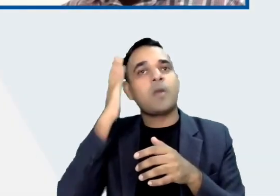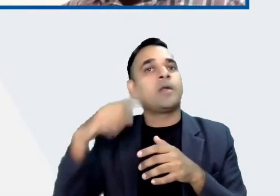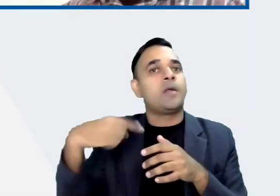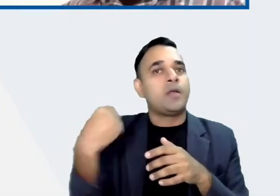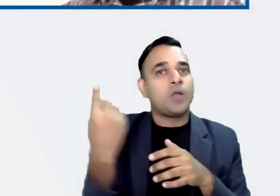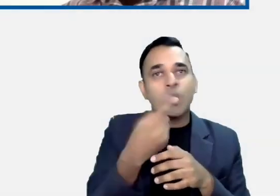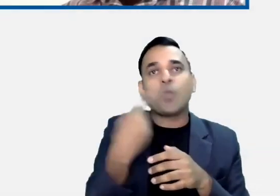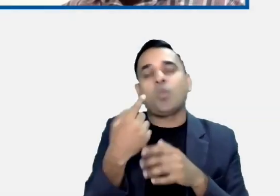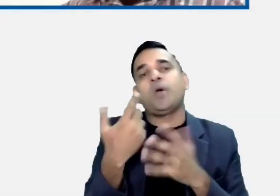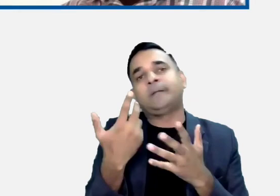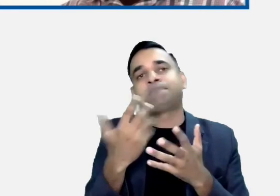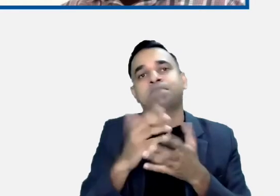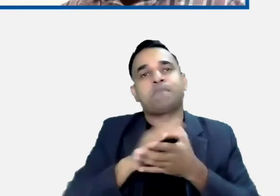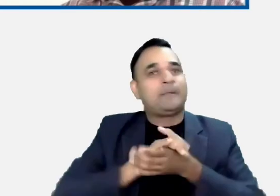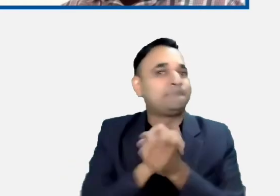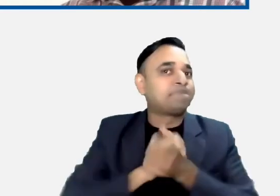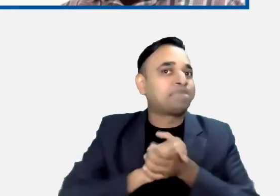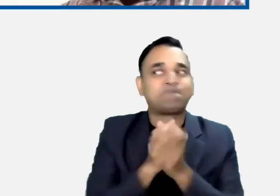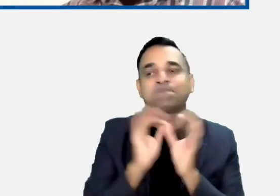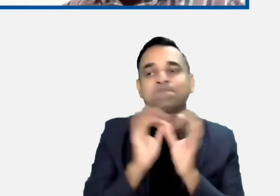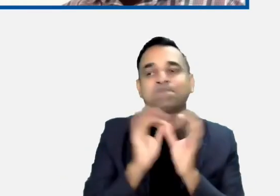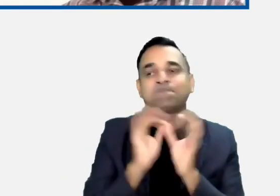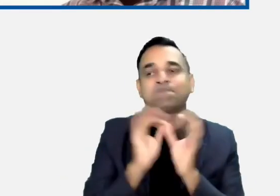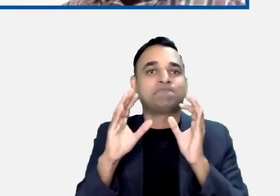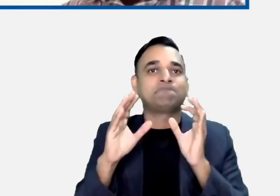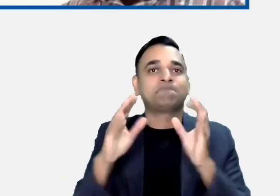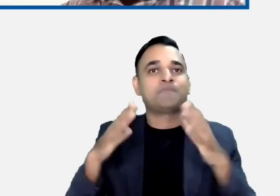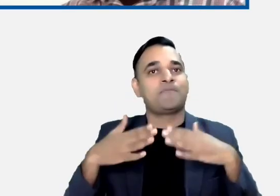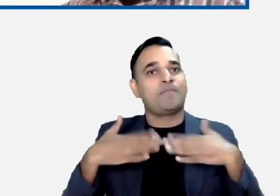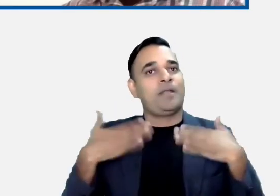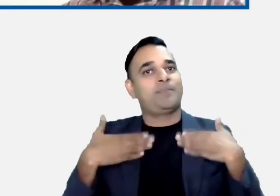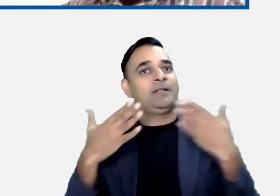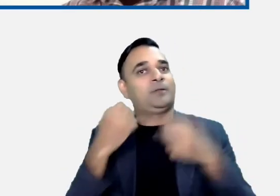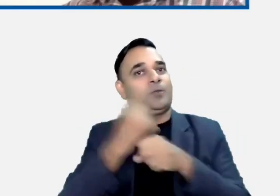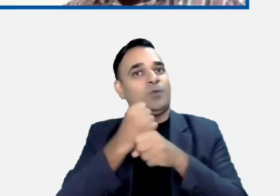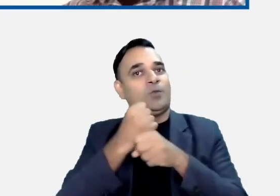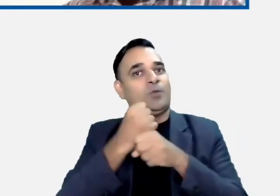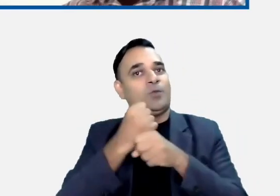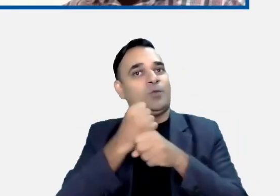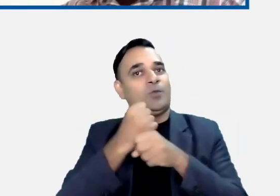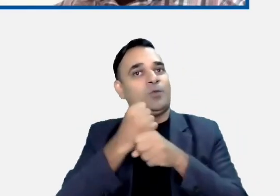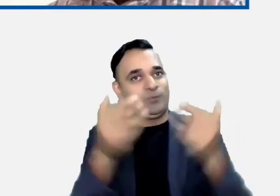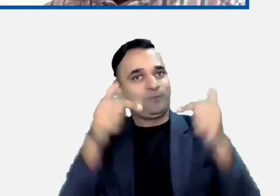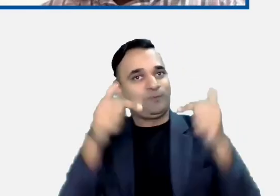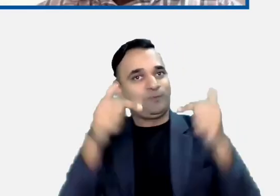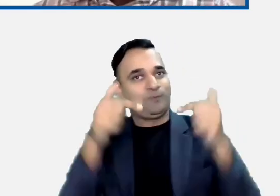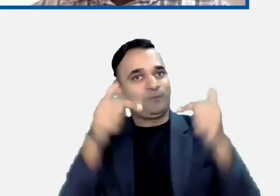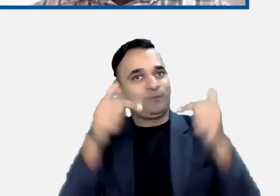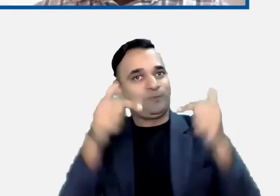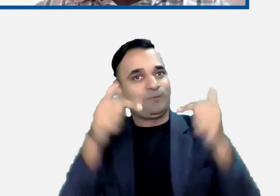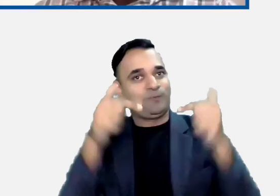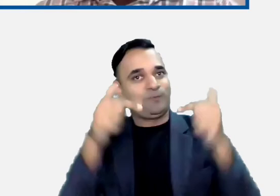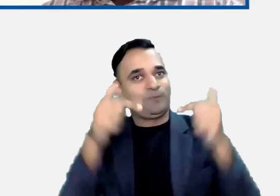the African Union to say a few words before I finally hand over to you, Director. In the meantime, I will be looking at the